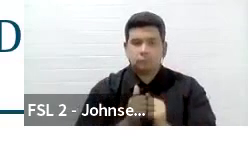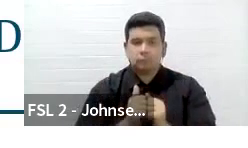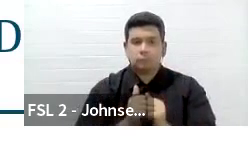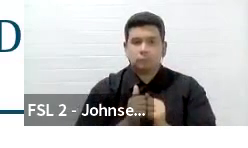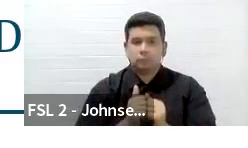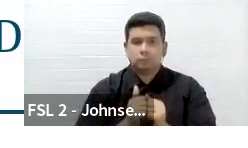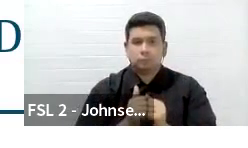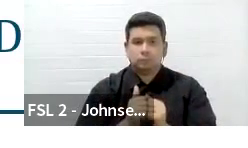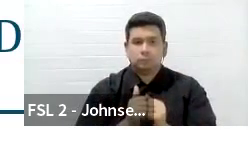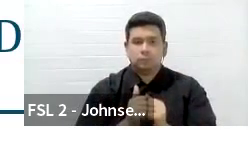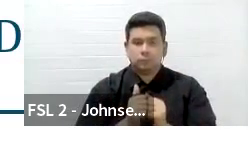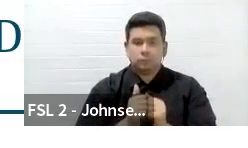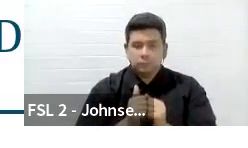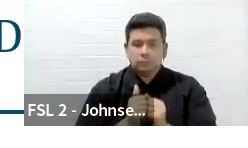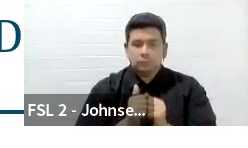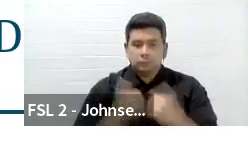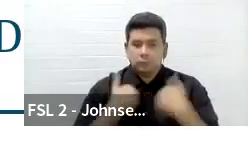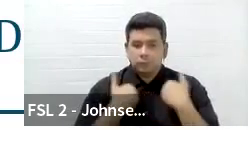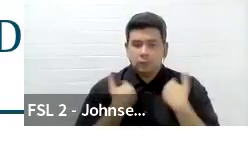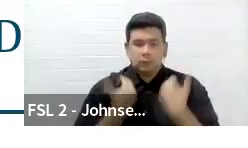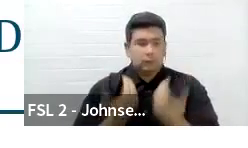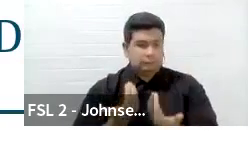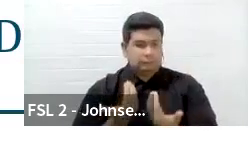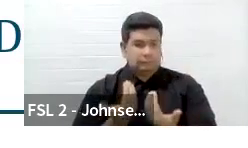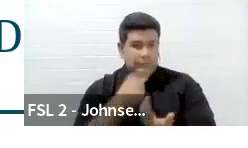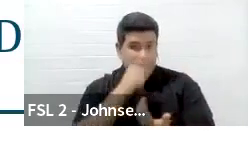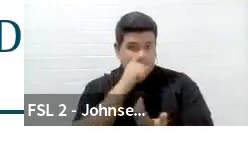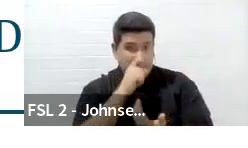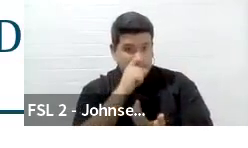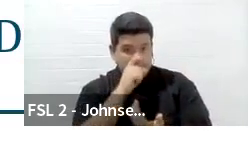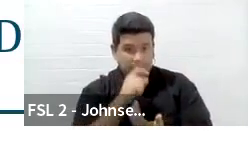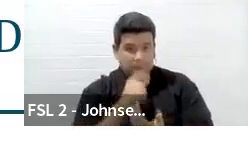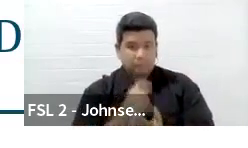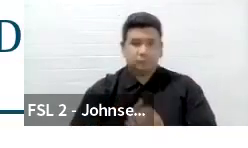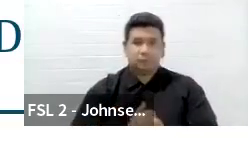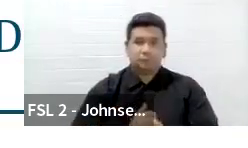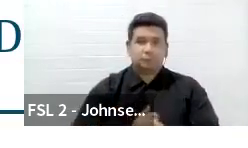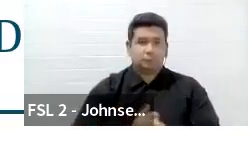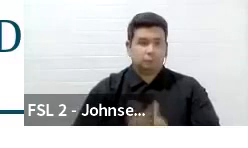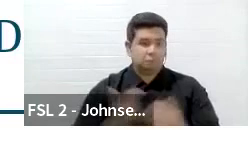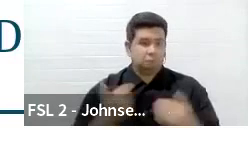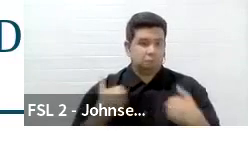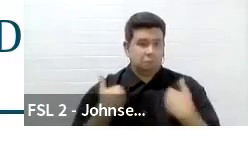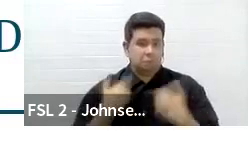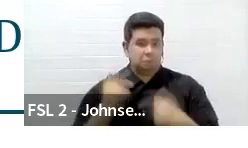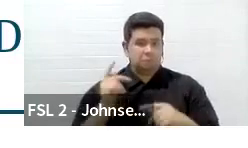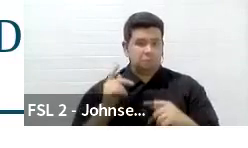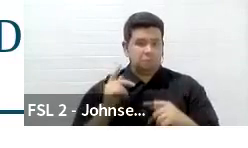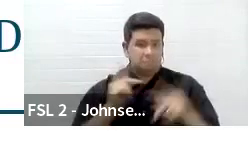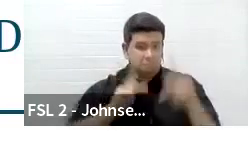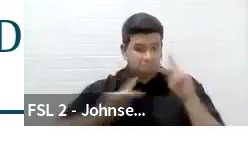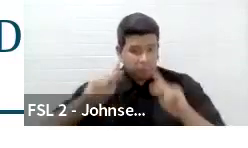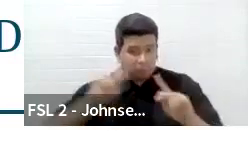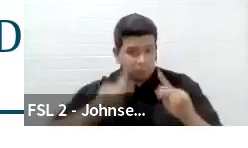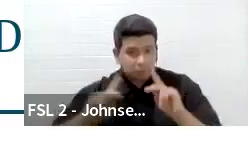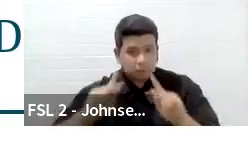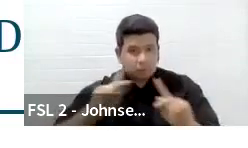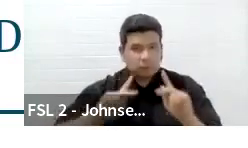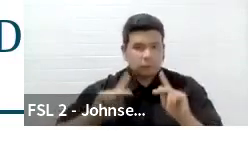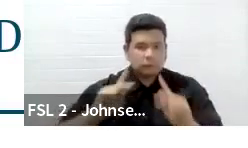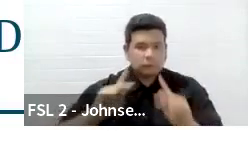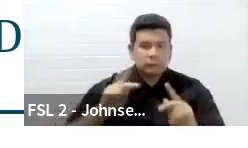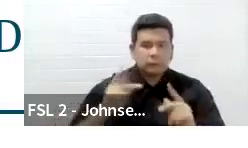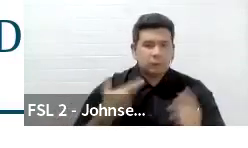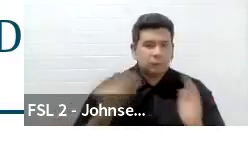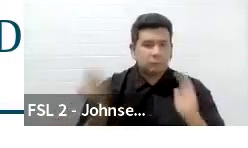age dependency ratio in the next 15 years. When you talk of a young population ratio, we refer to